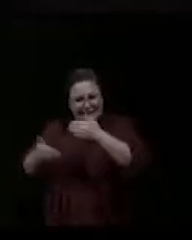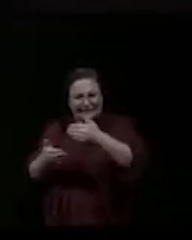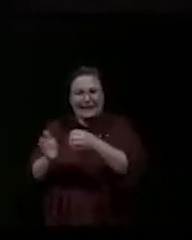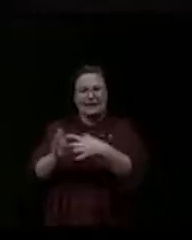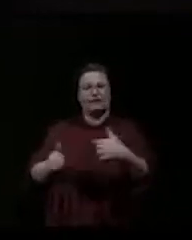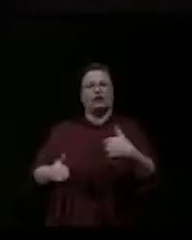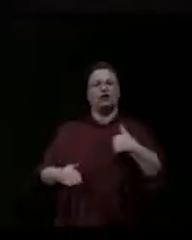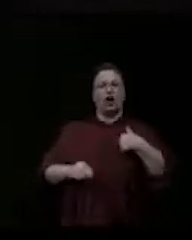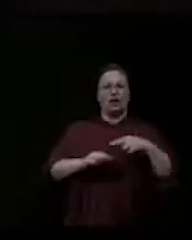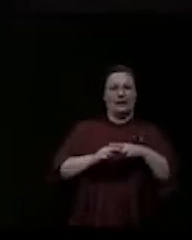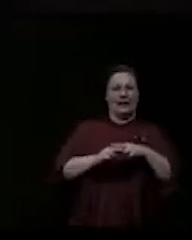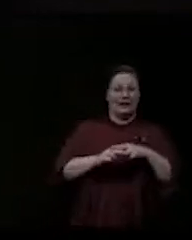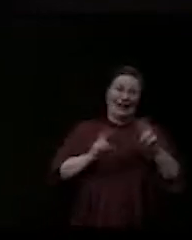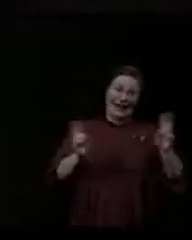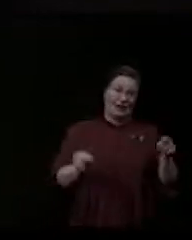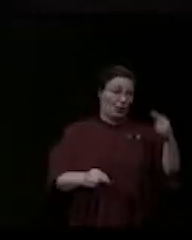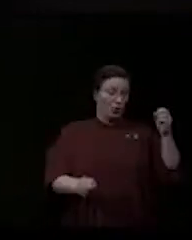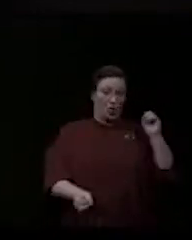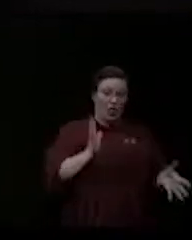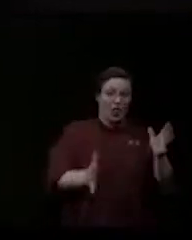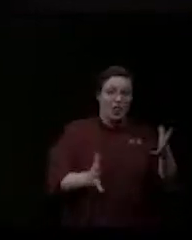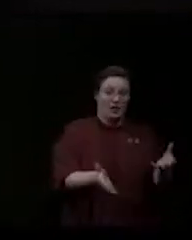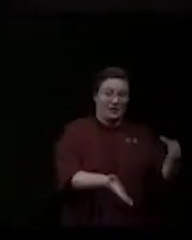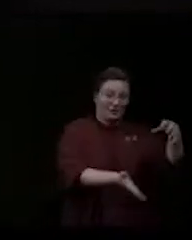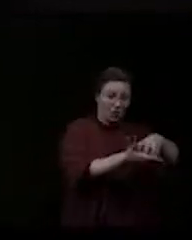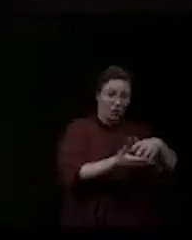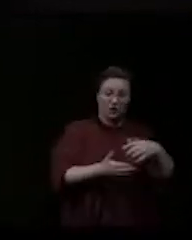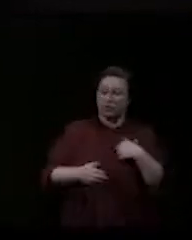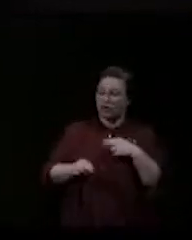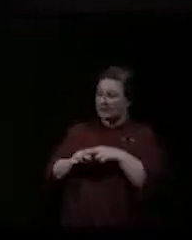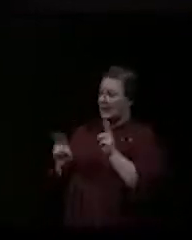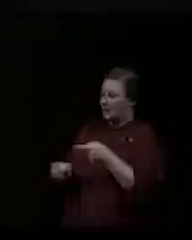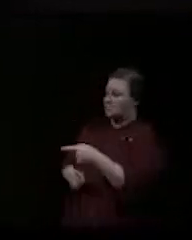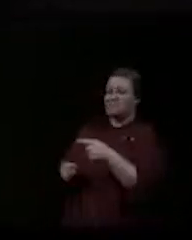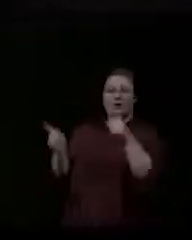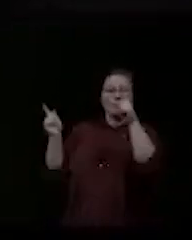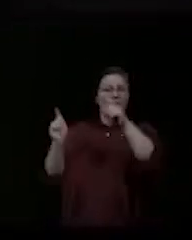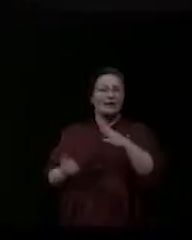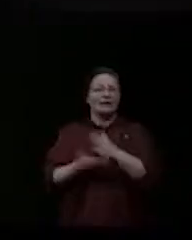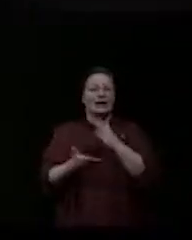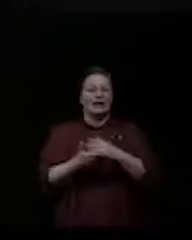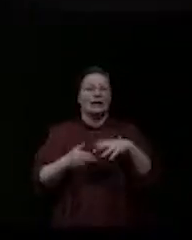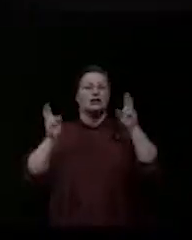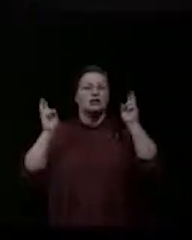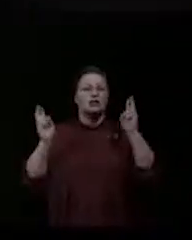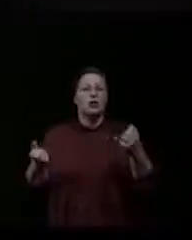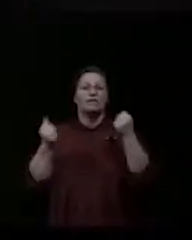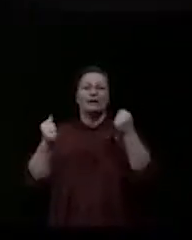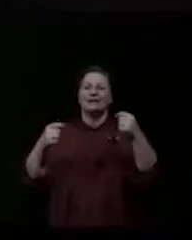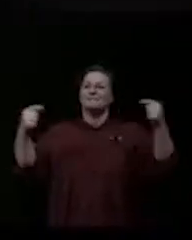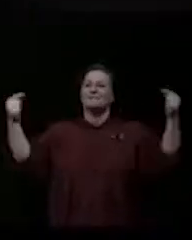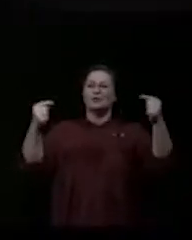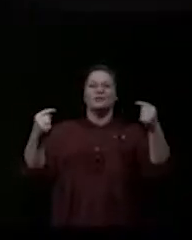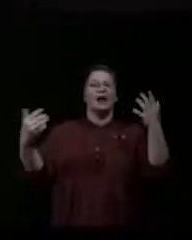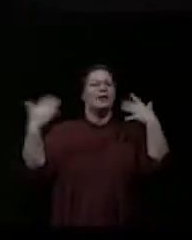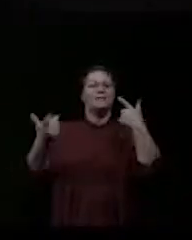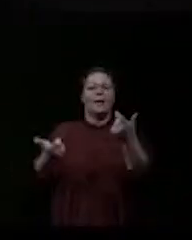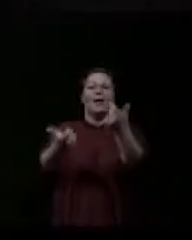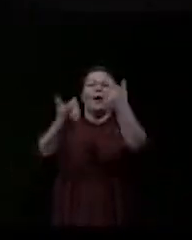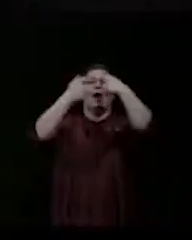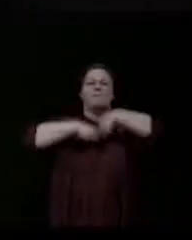uncertain times. Human rights are fundamental to us all, as the air that we breathe. And human